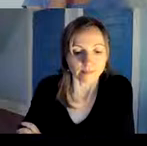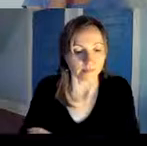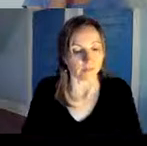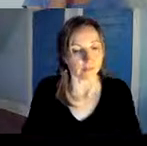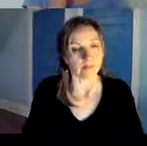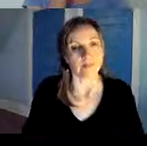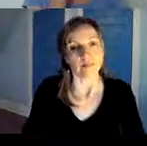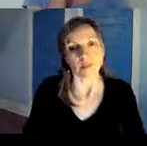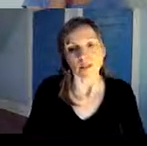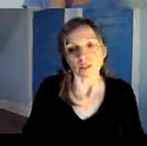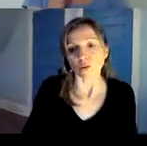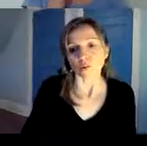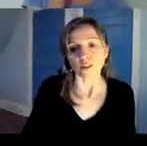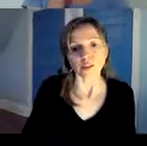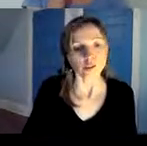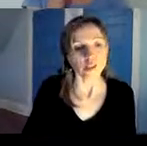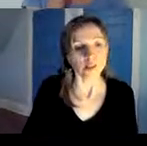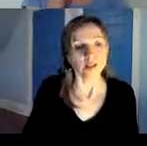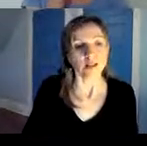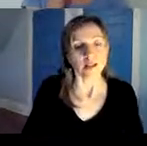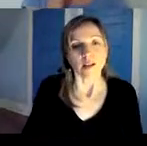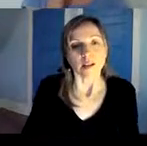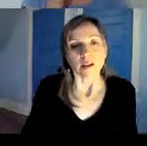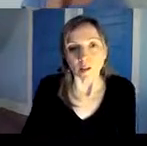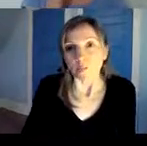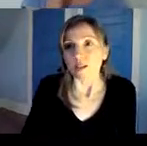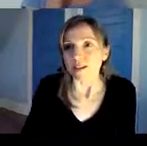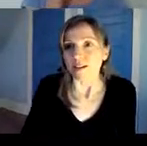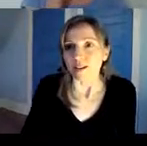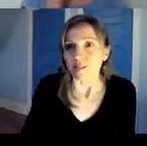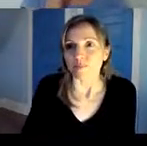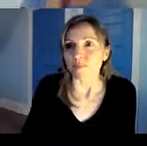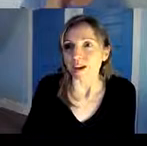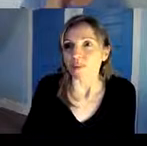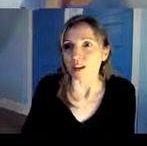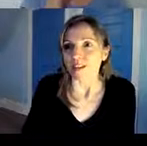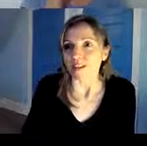horticulture. So horticulture has been